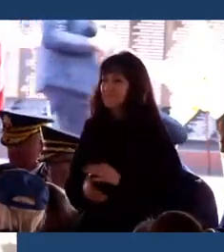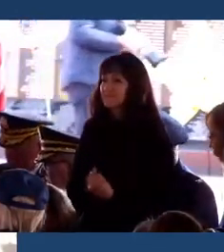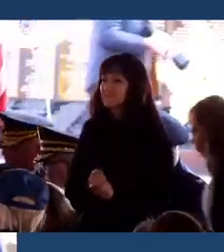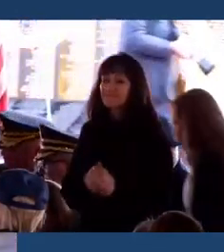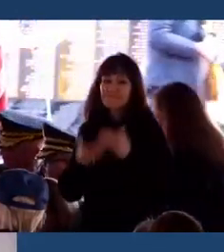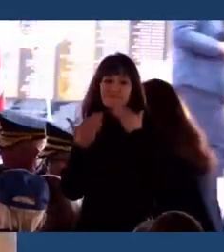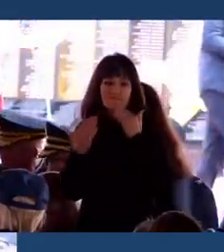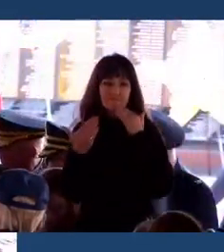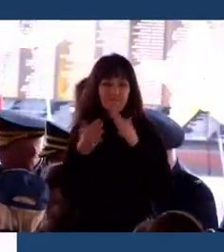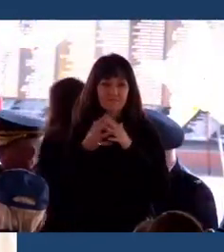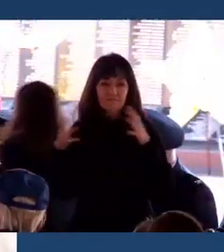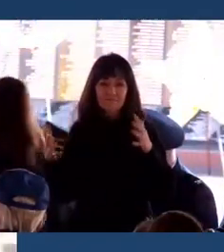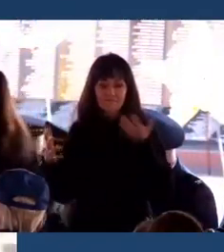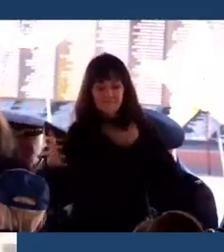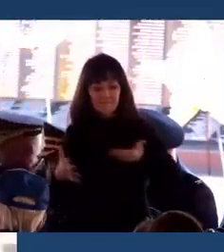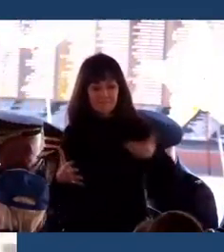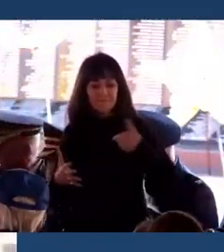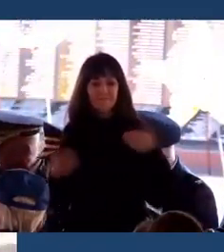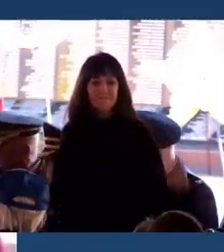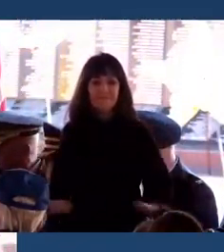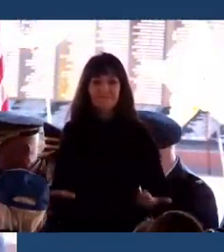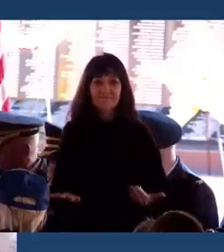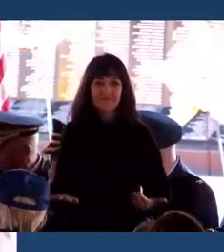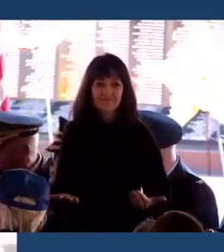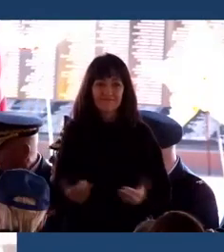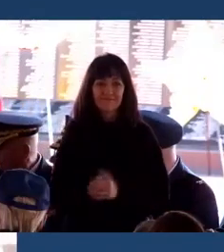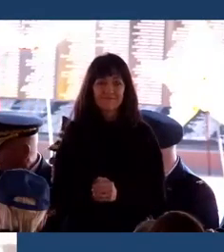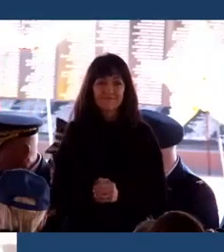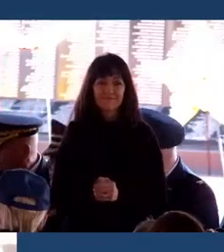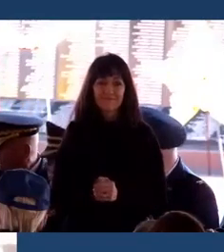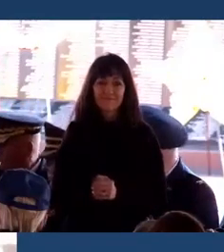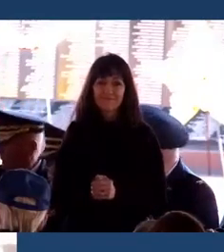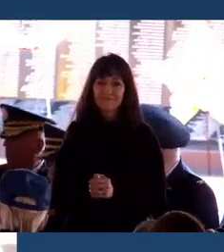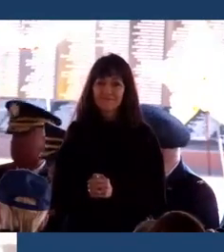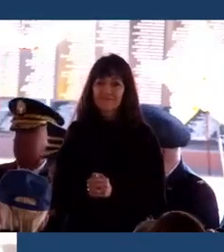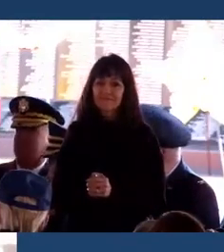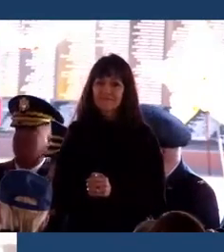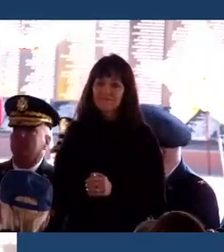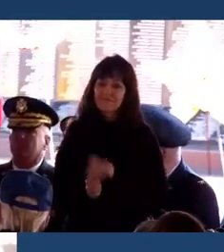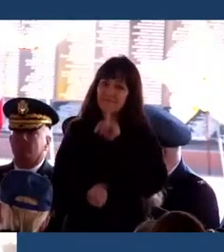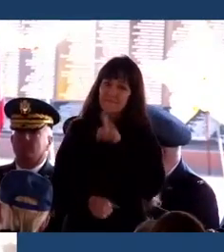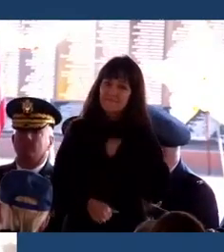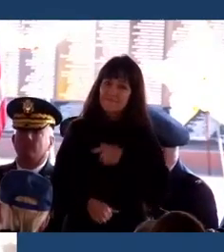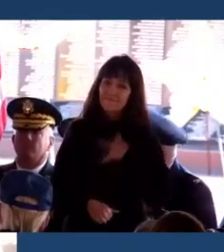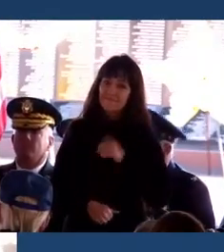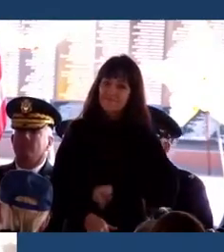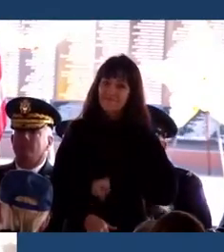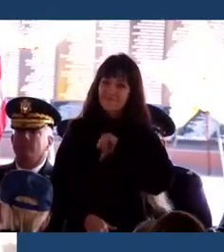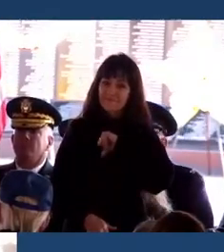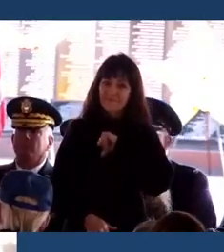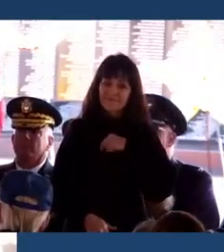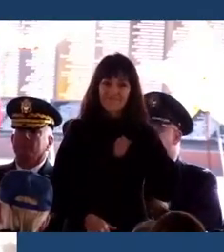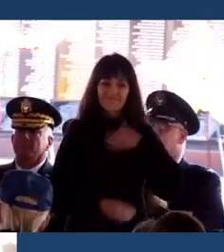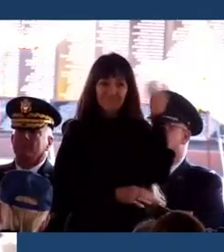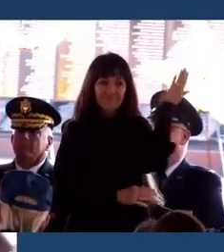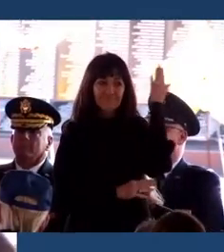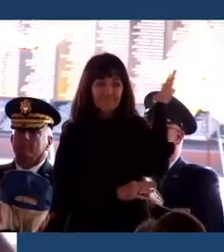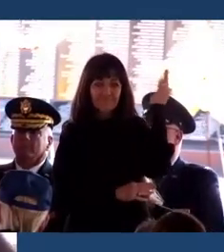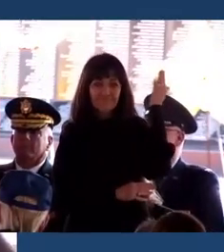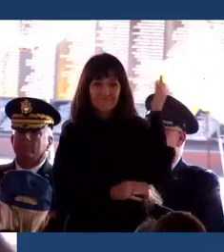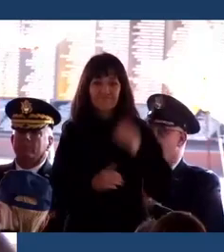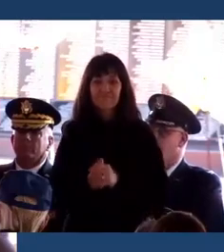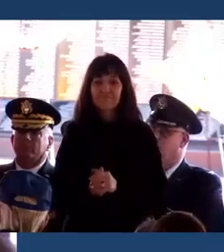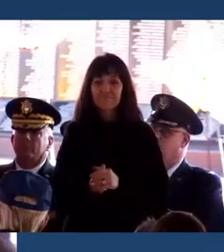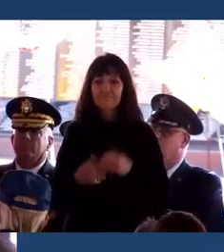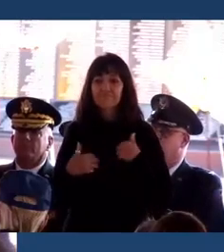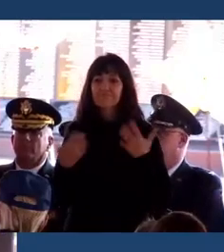Thank you so much for having me here today. It is an honor to speak to you all. I would like to start this